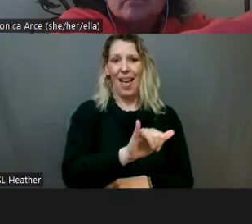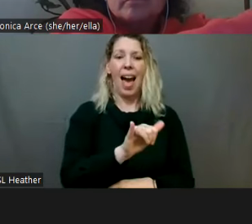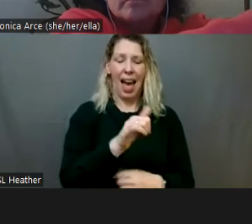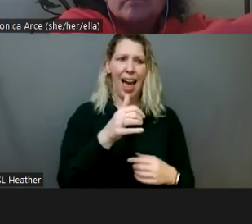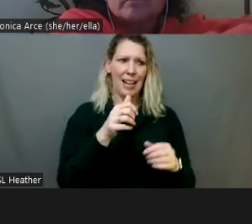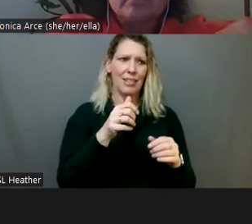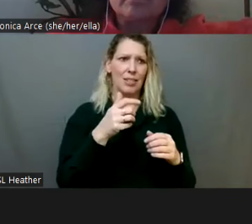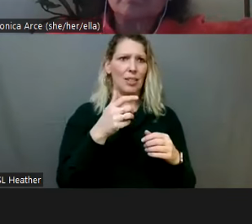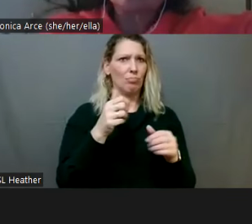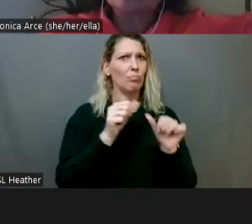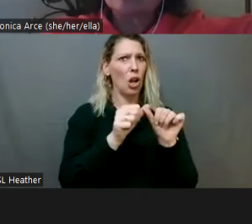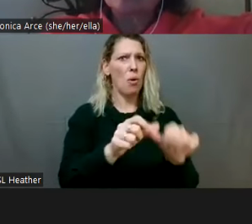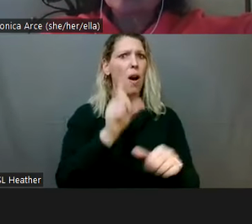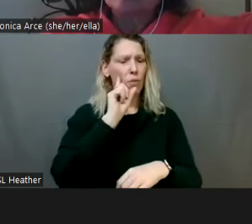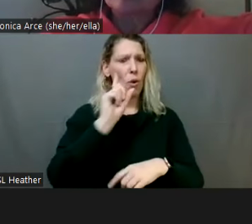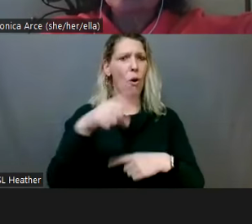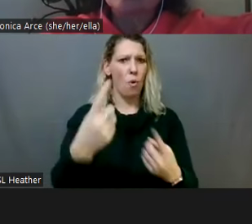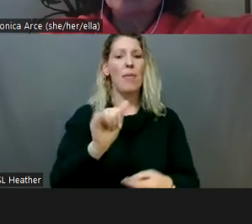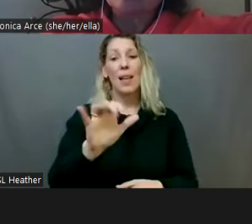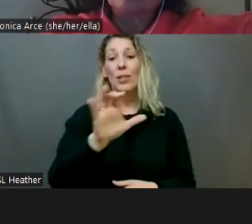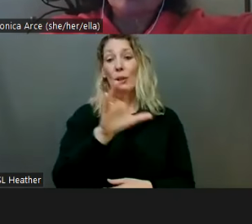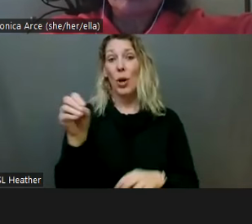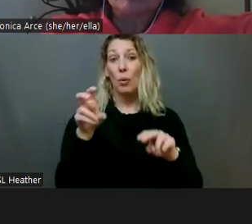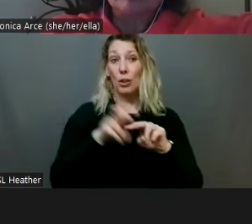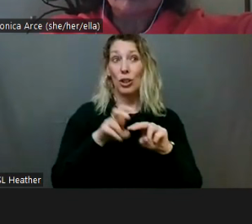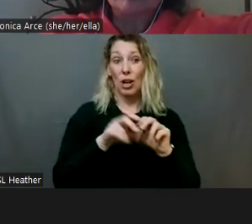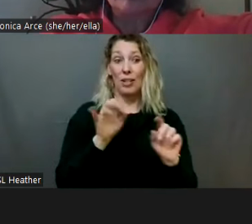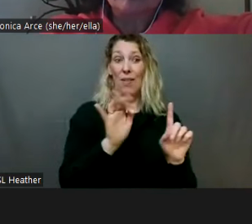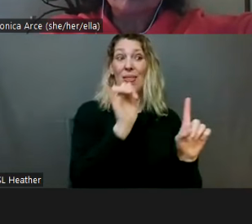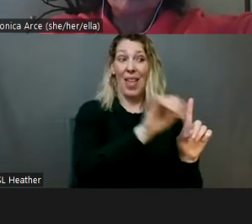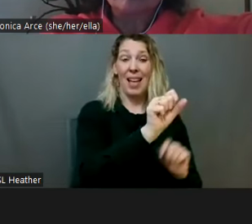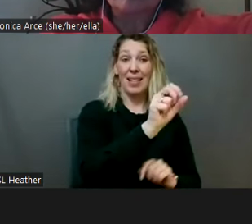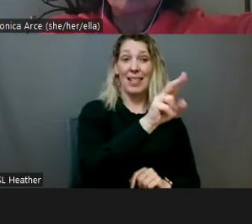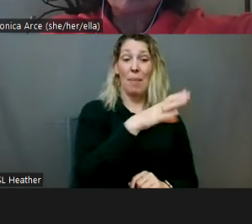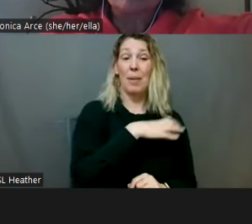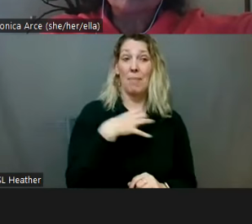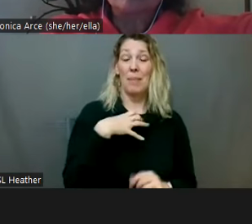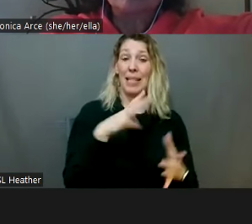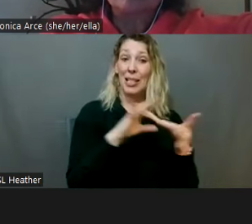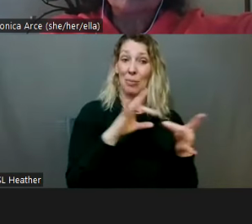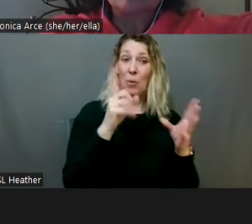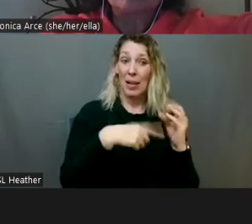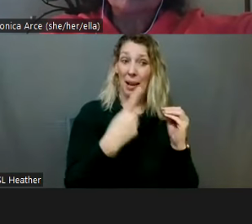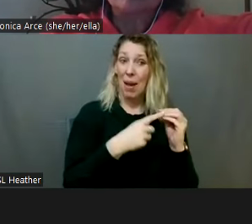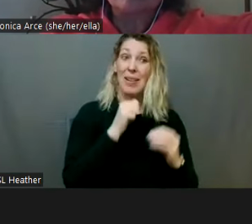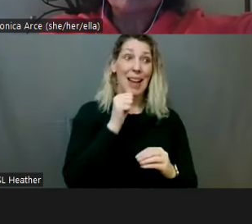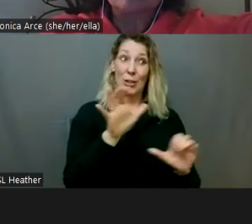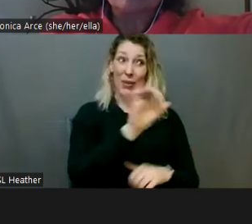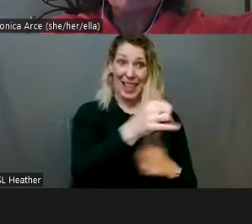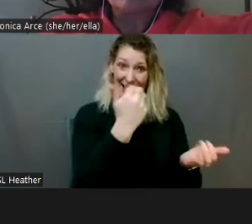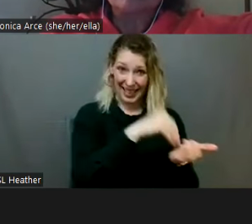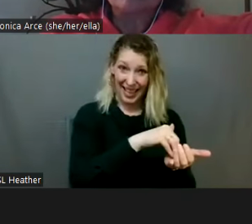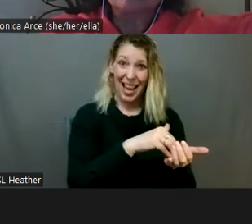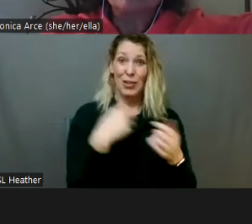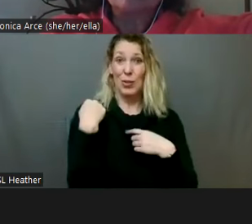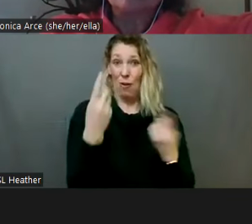on for quite a while. And it is actually the co-chairs of that subcommittee that have spoken about not doing that again so